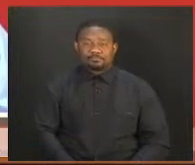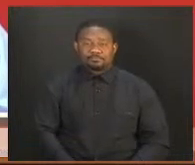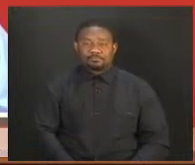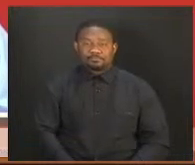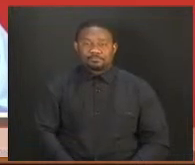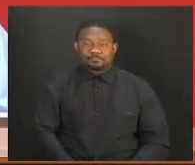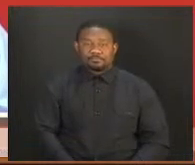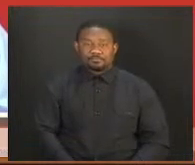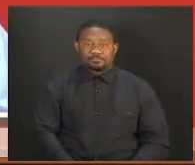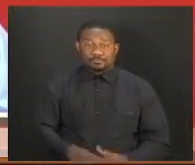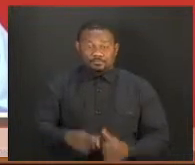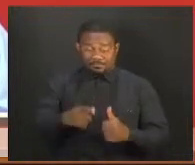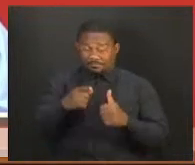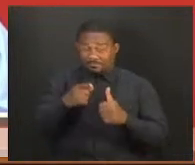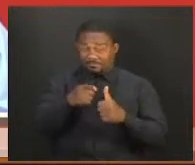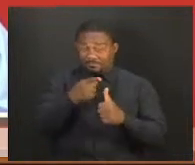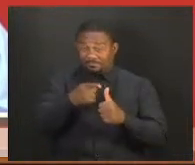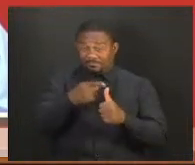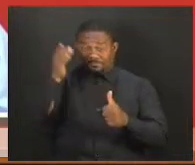The first statement.